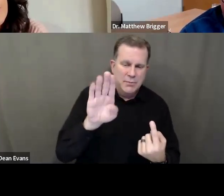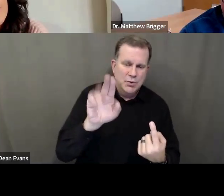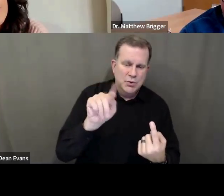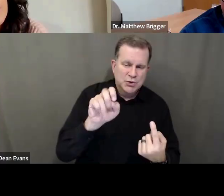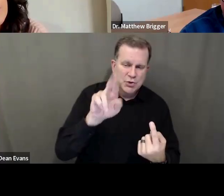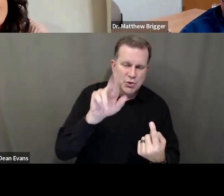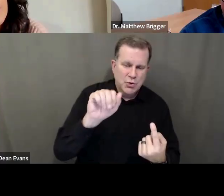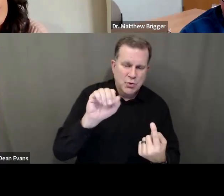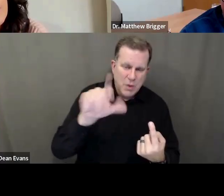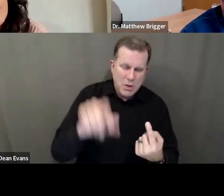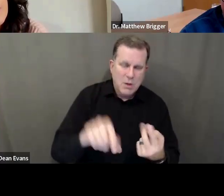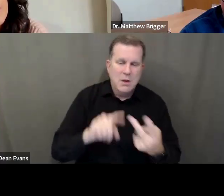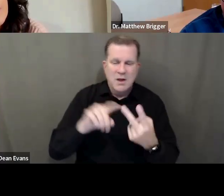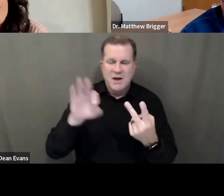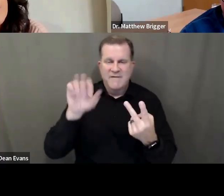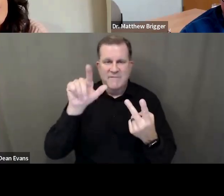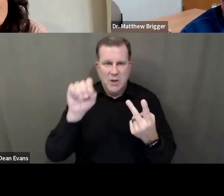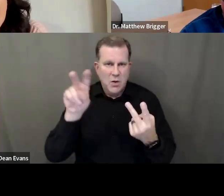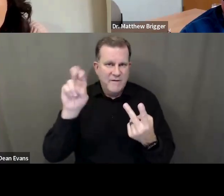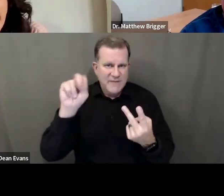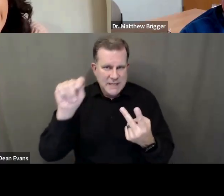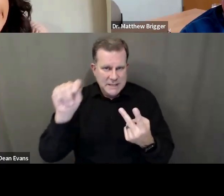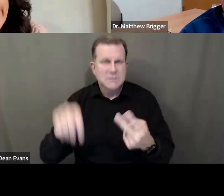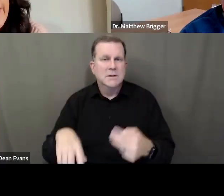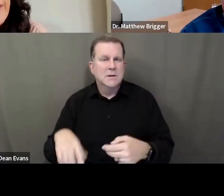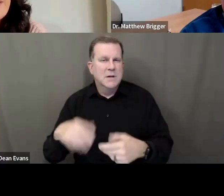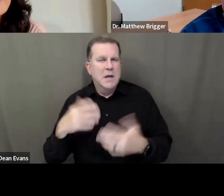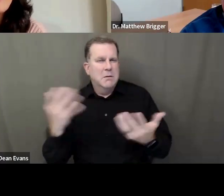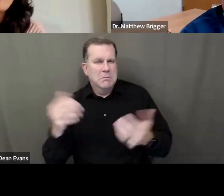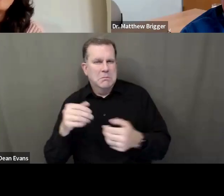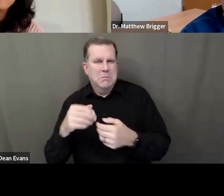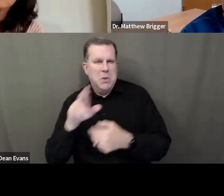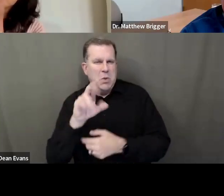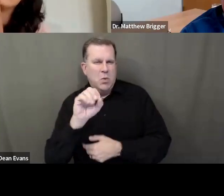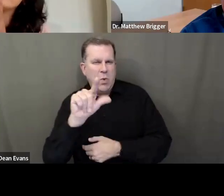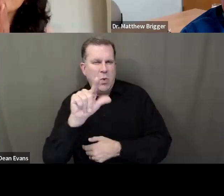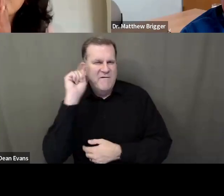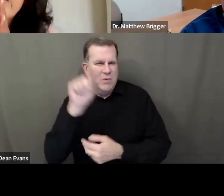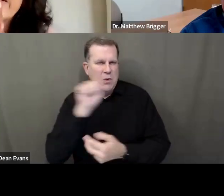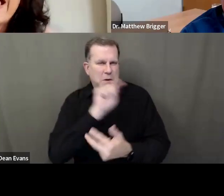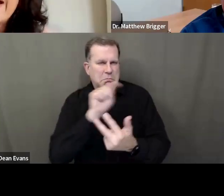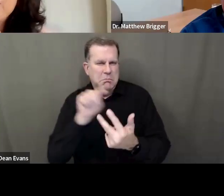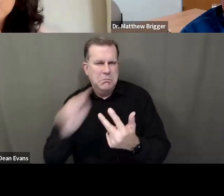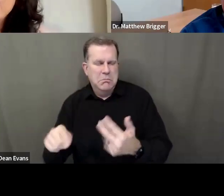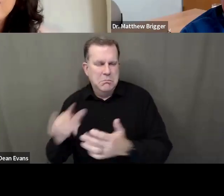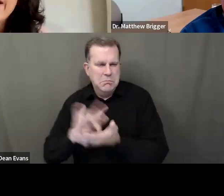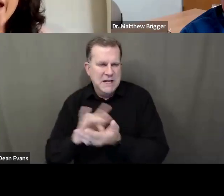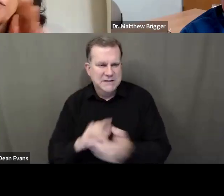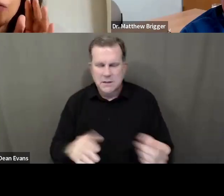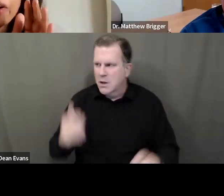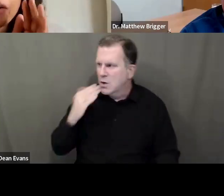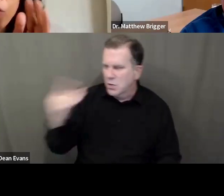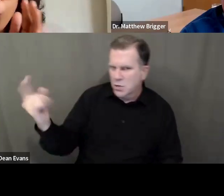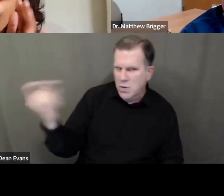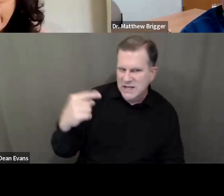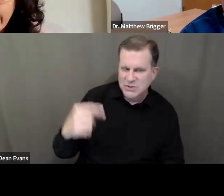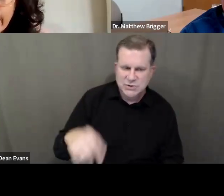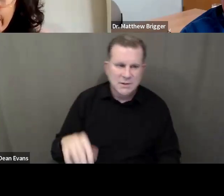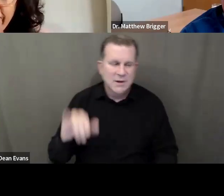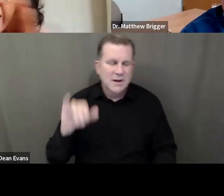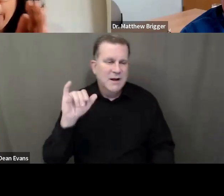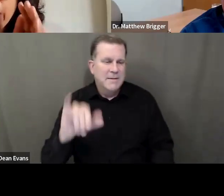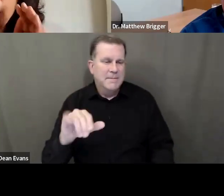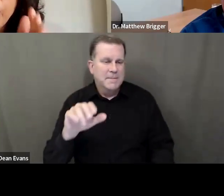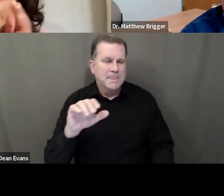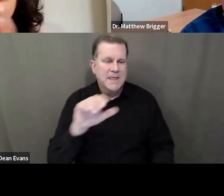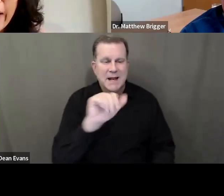are the roles of each medication? Good question. So first of all, the albuterol and atrovent fall